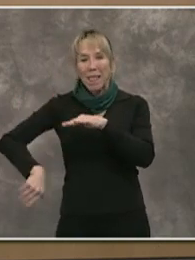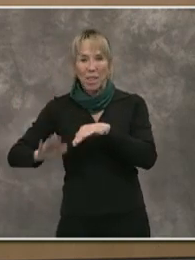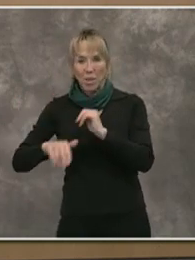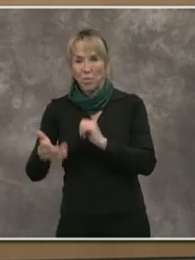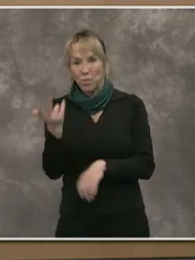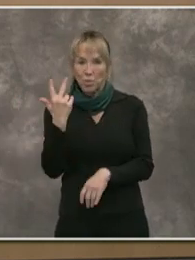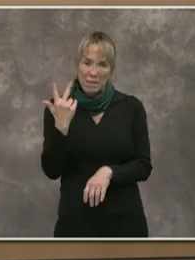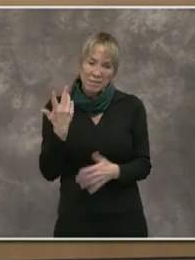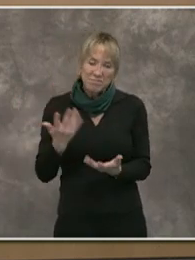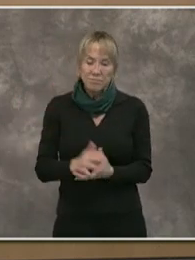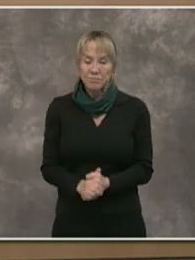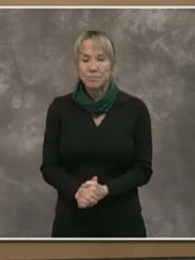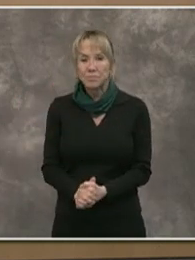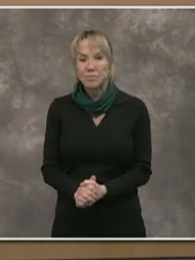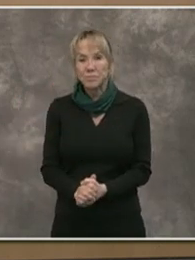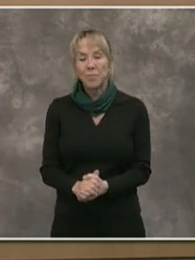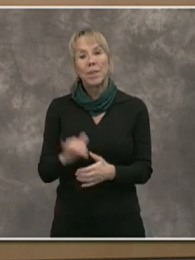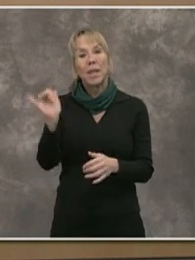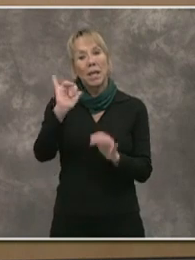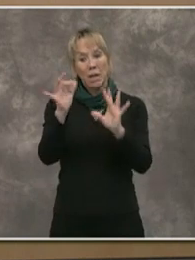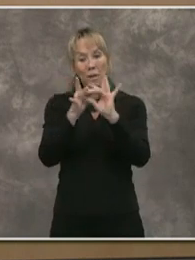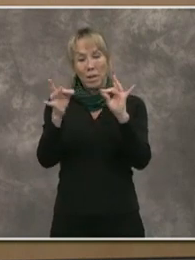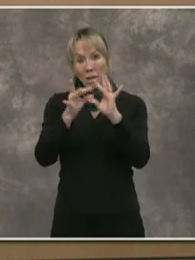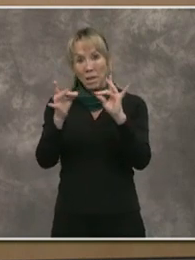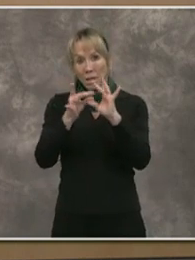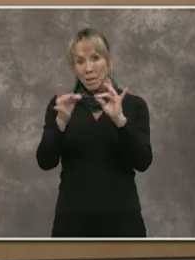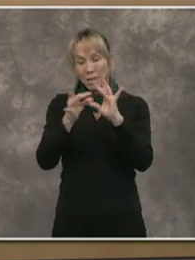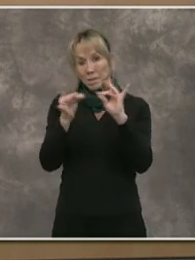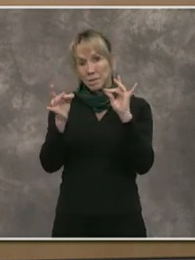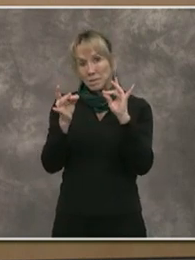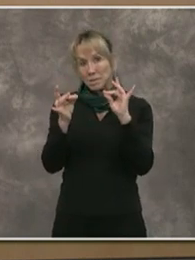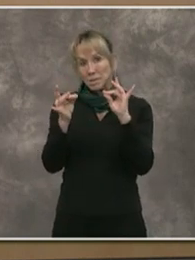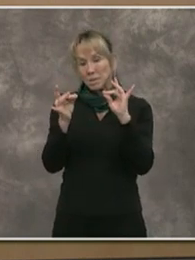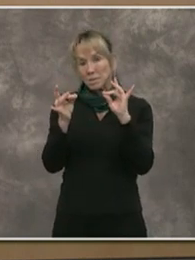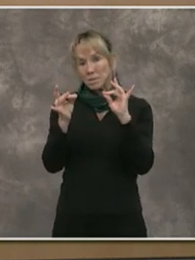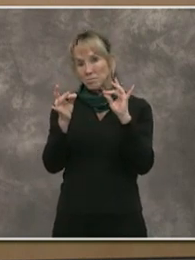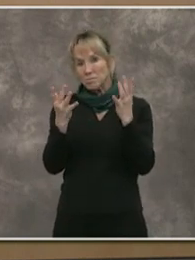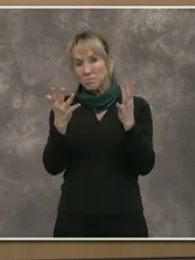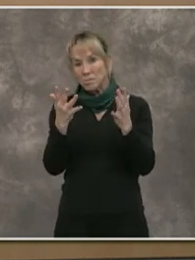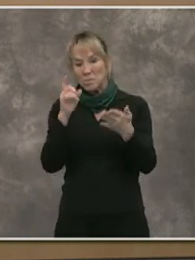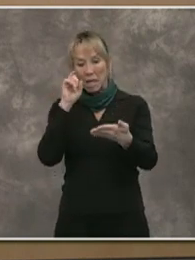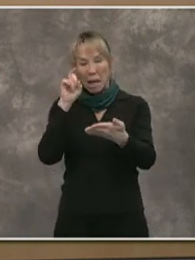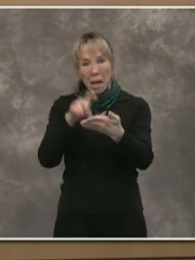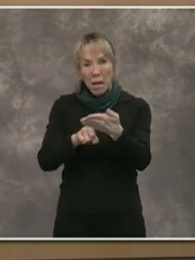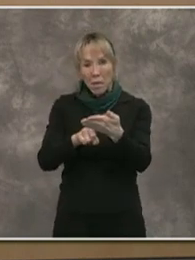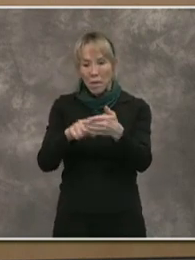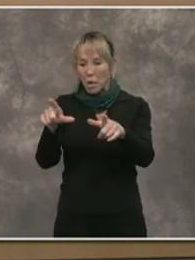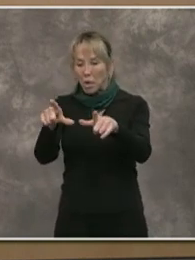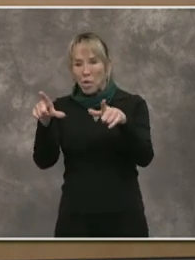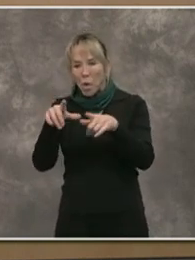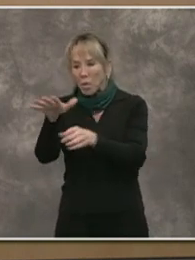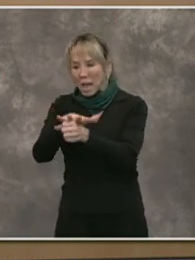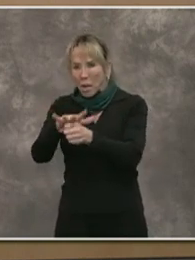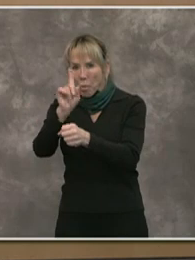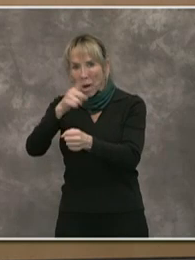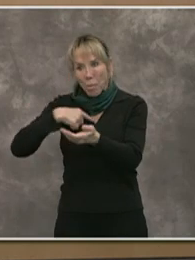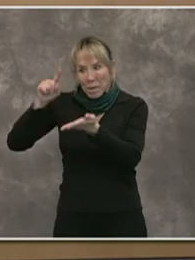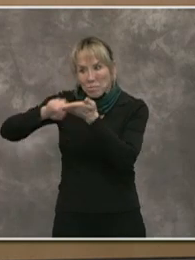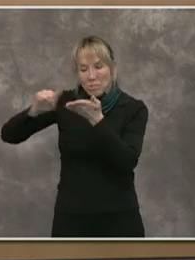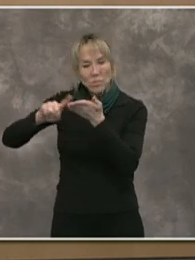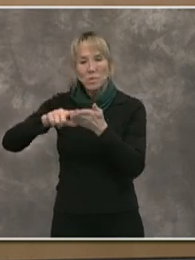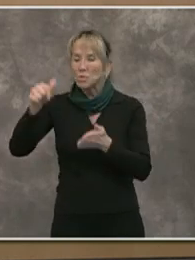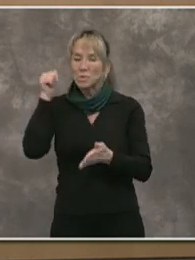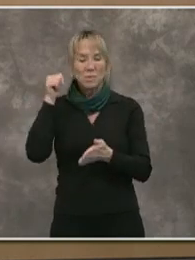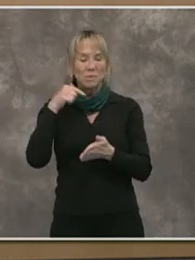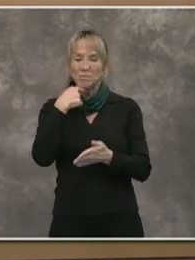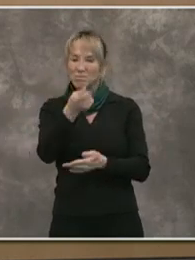number. But as we have stated before, we do not identify any locations where investigations are occurring,